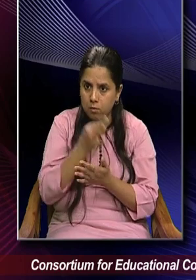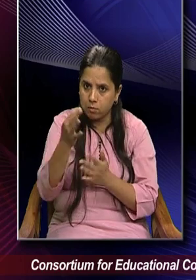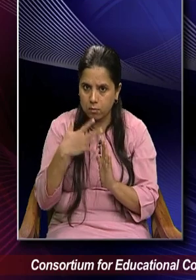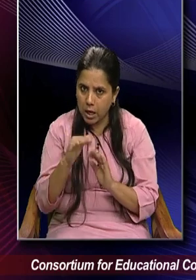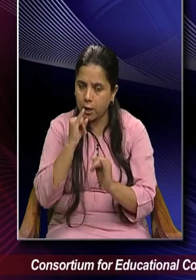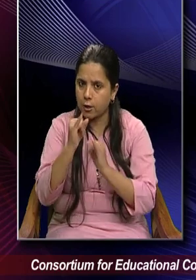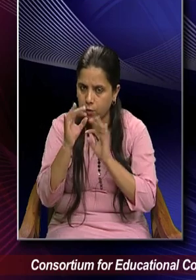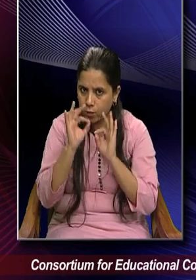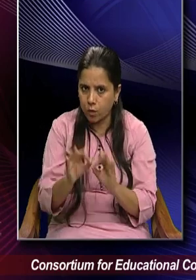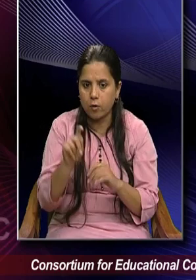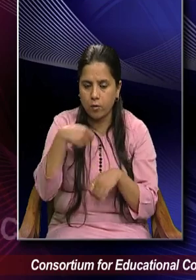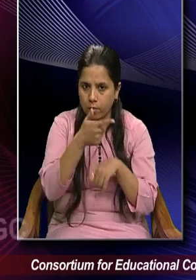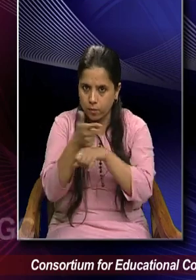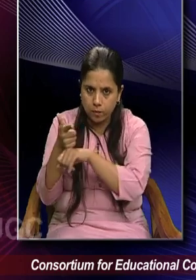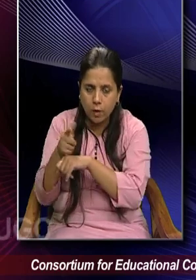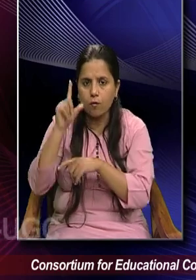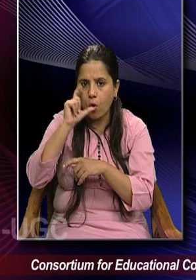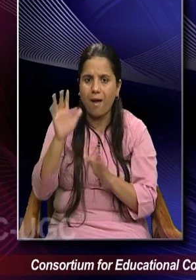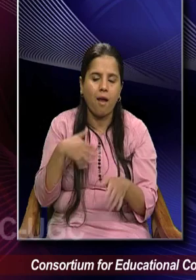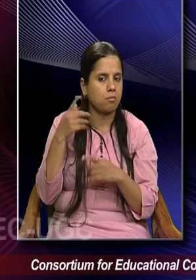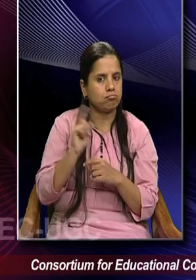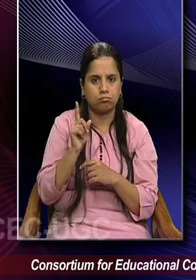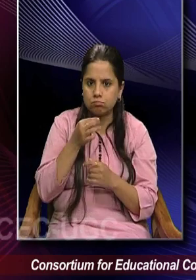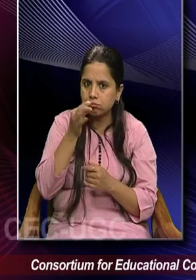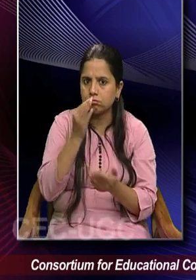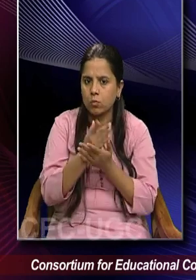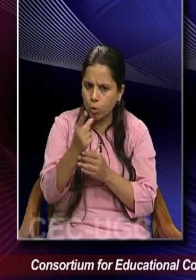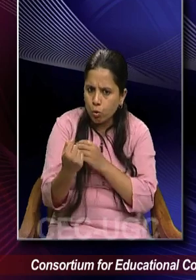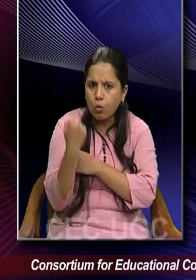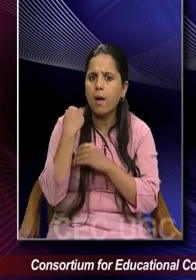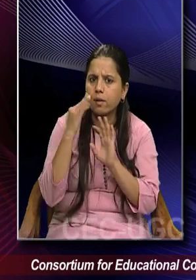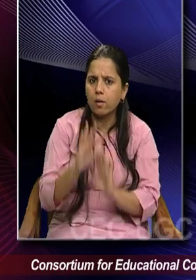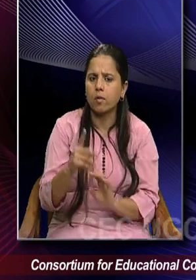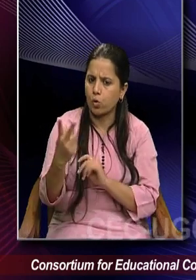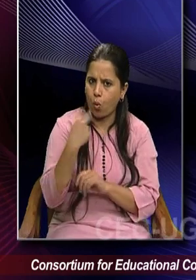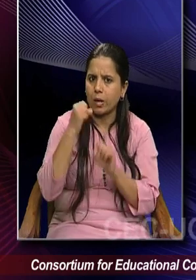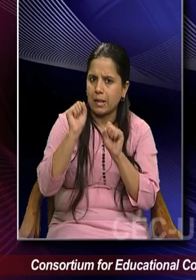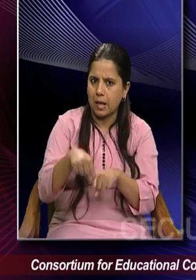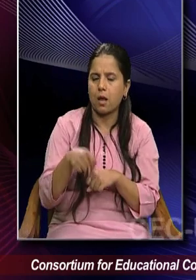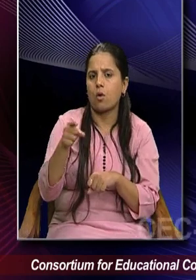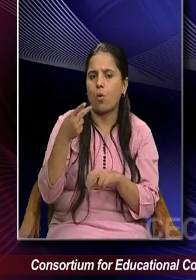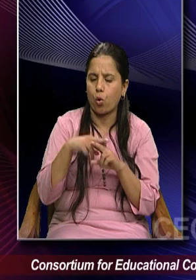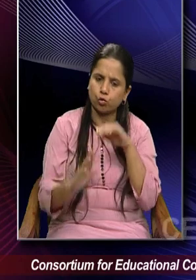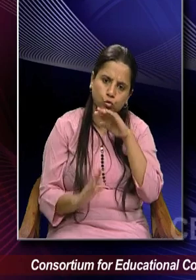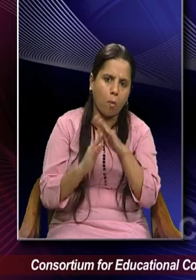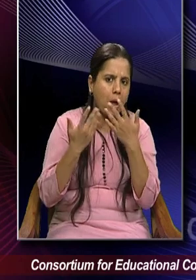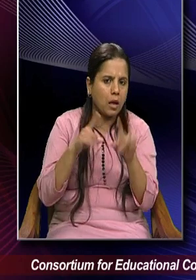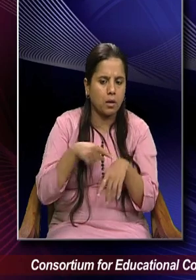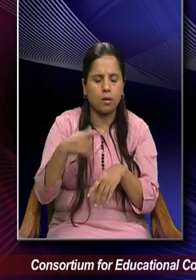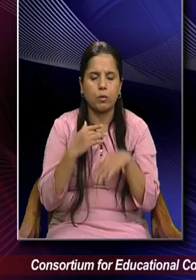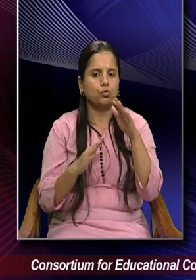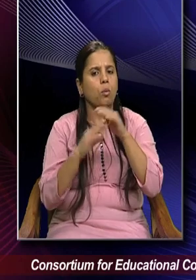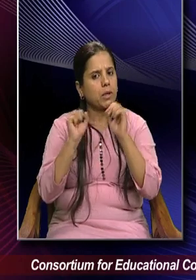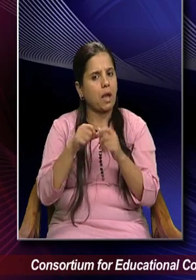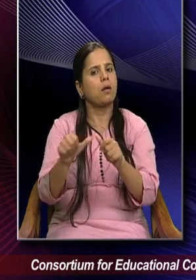interviews, filming, and photography. Explain their right to refuse or to stop at any